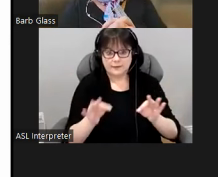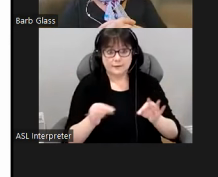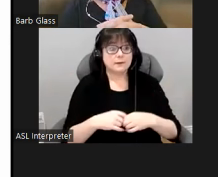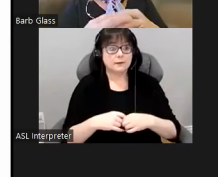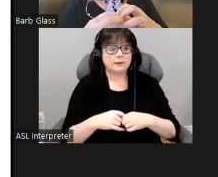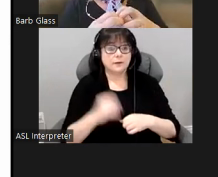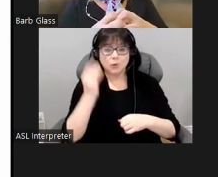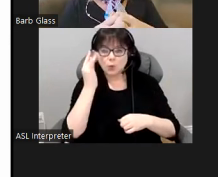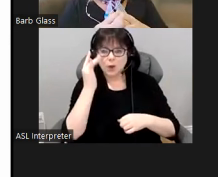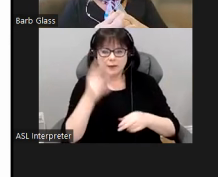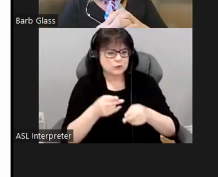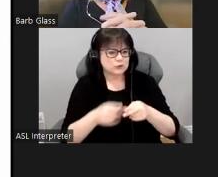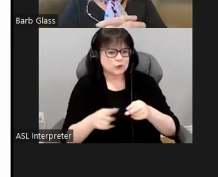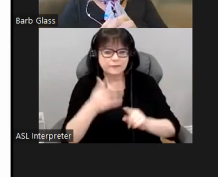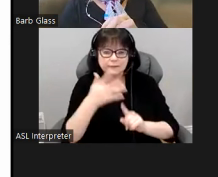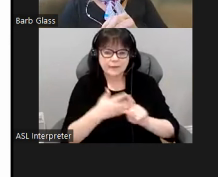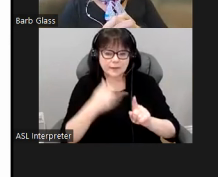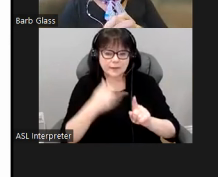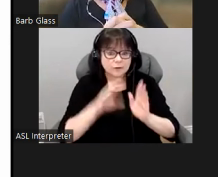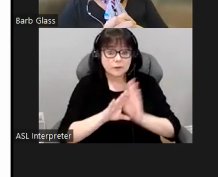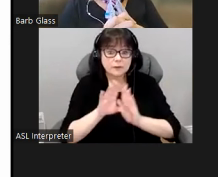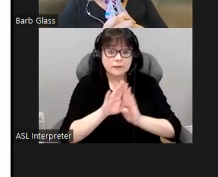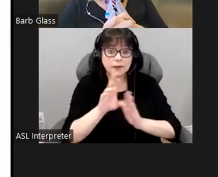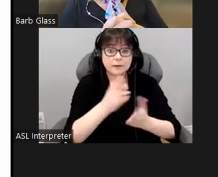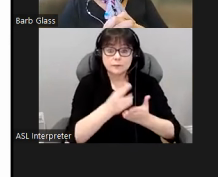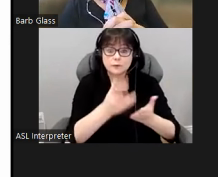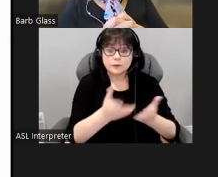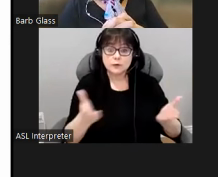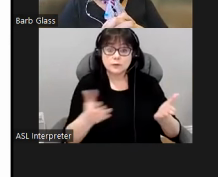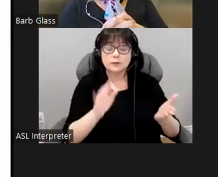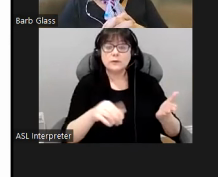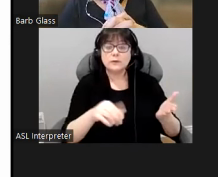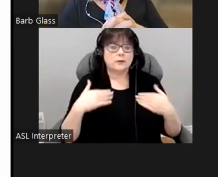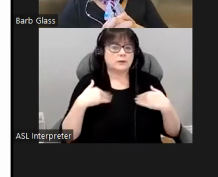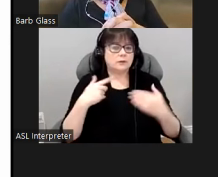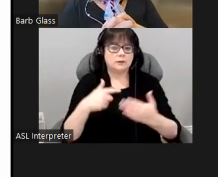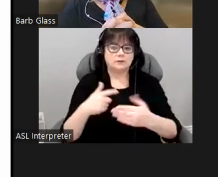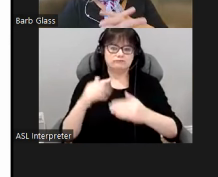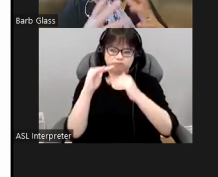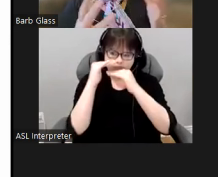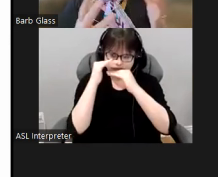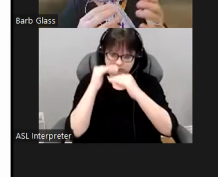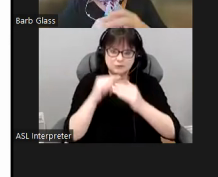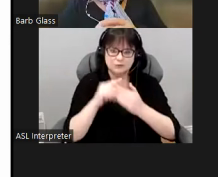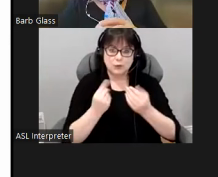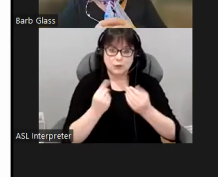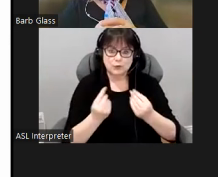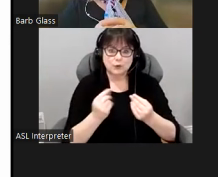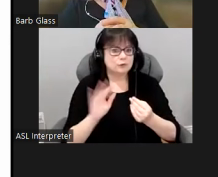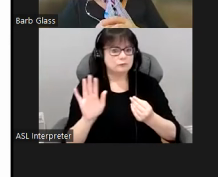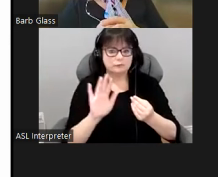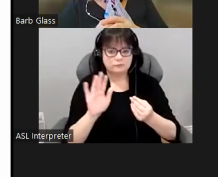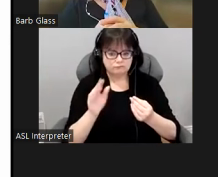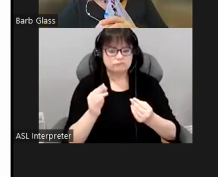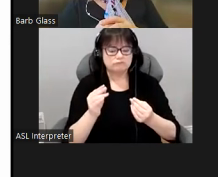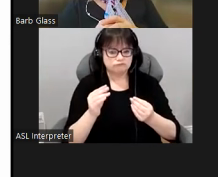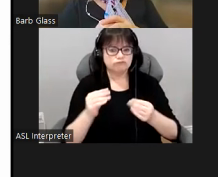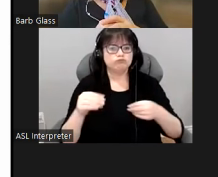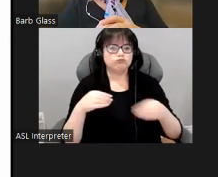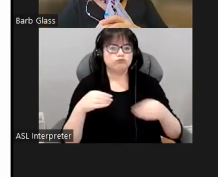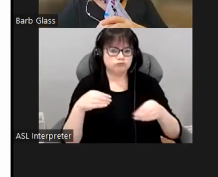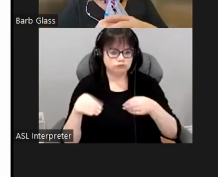developed. The ministry didn't put a lot of parameters at all around what it was we could develop. So in some